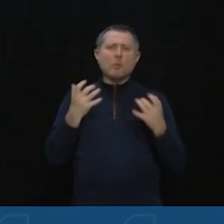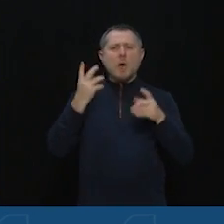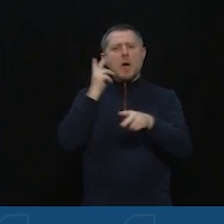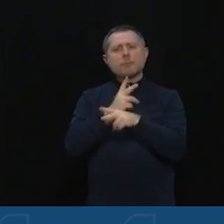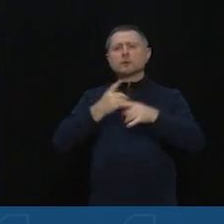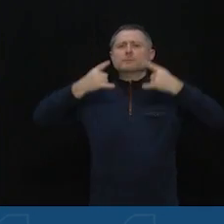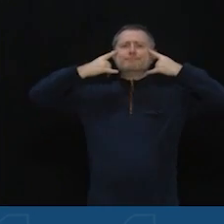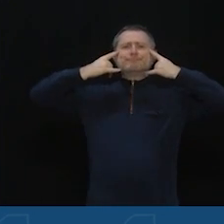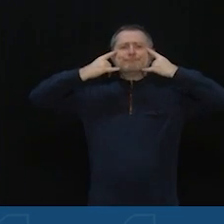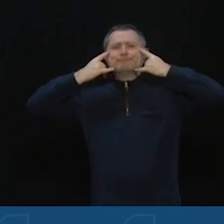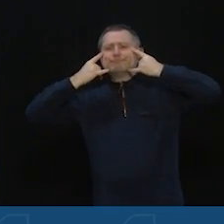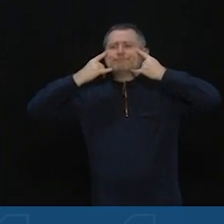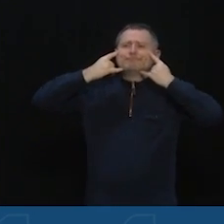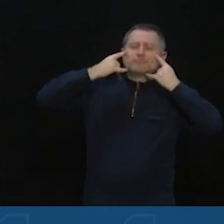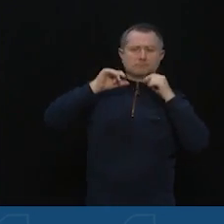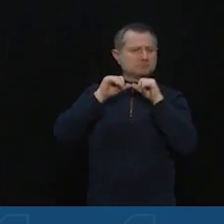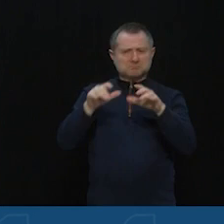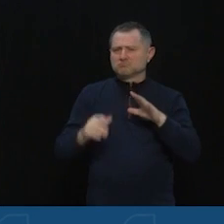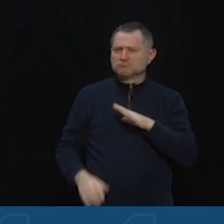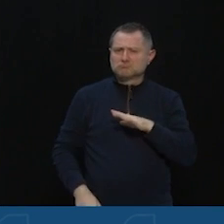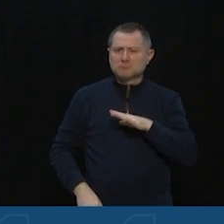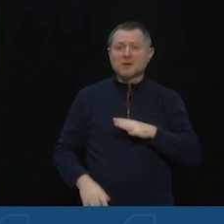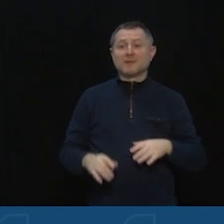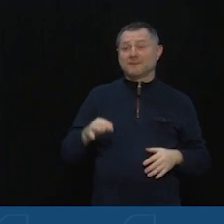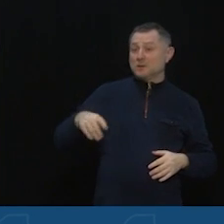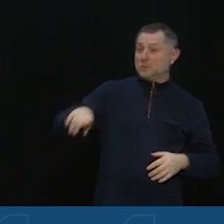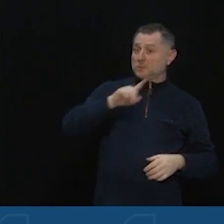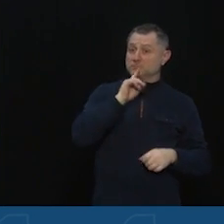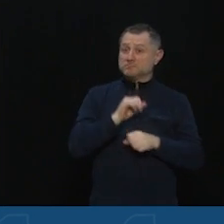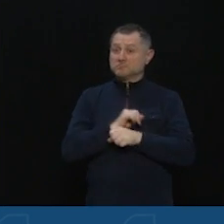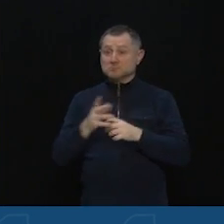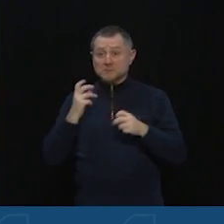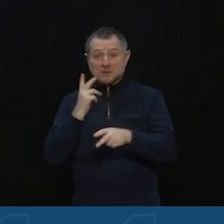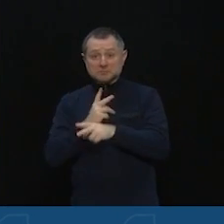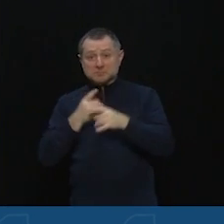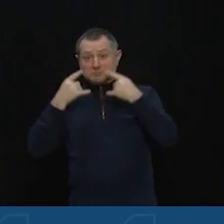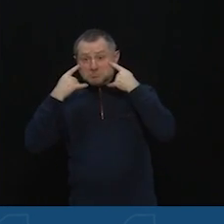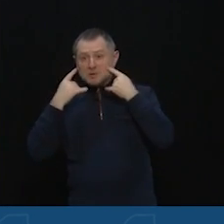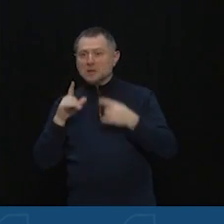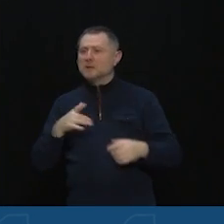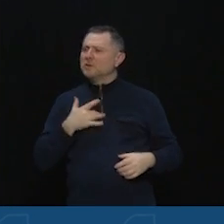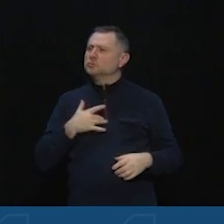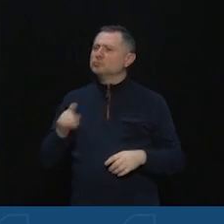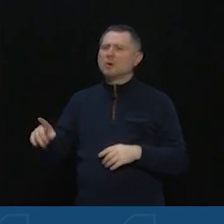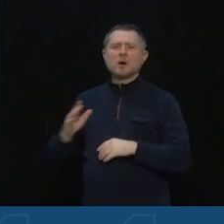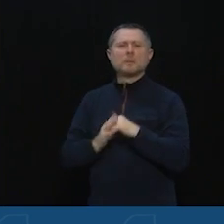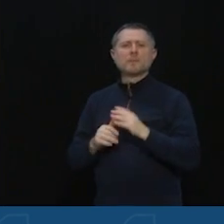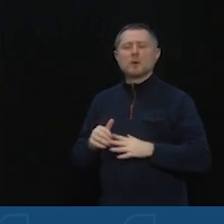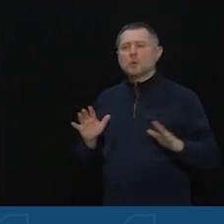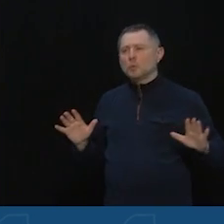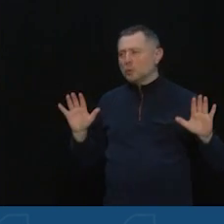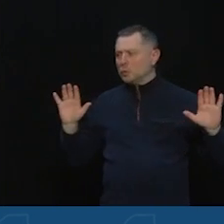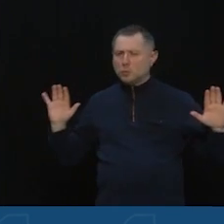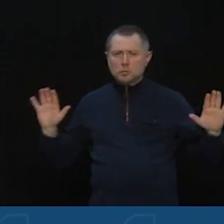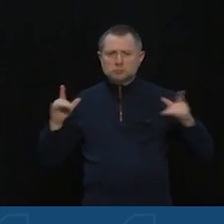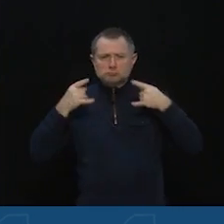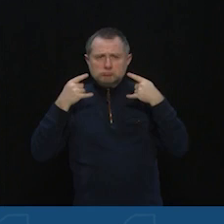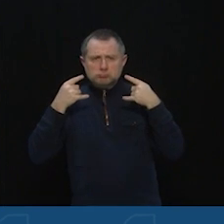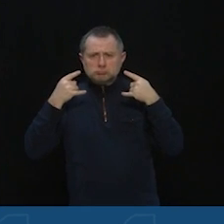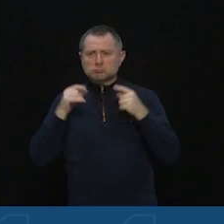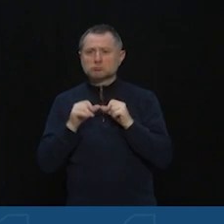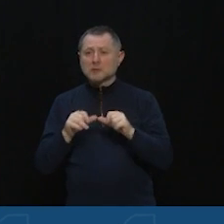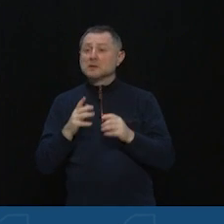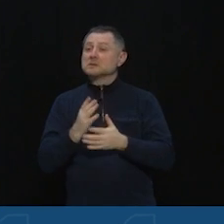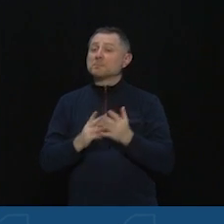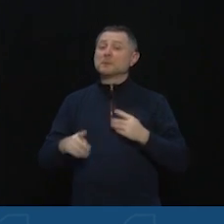people who choose to wear a mask to feel comfortable doing so. Of course, mask mandates remain in some settings